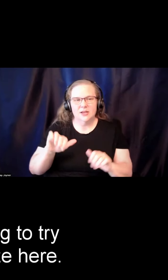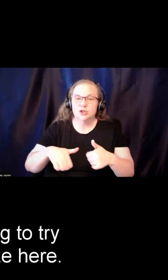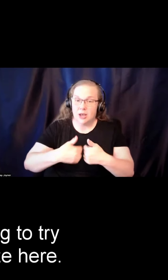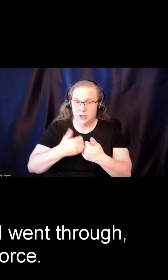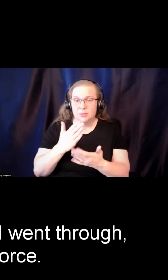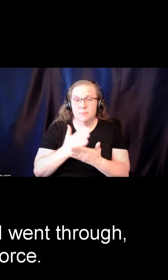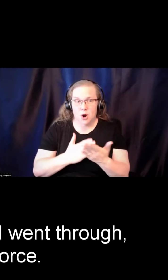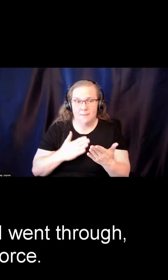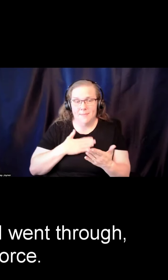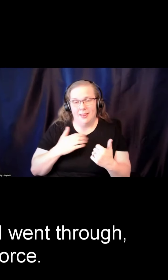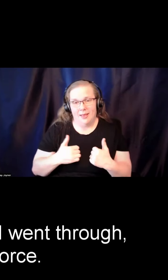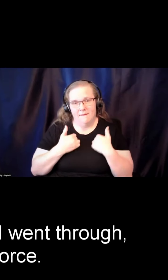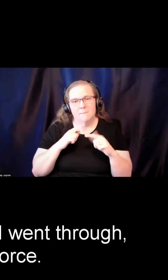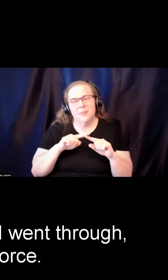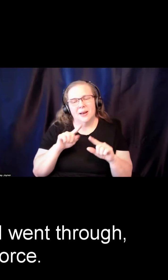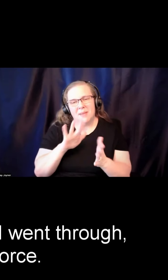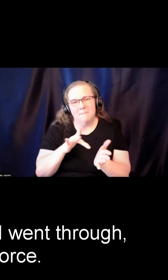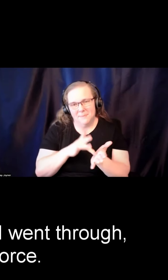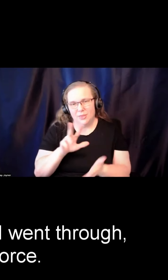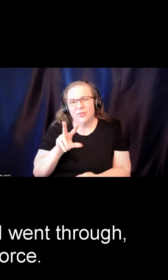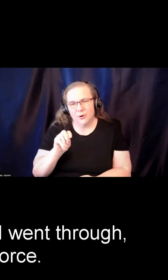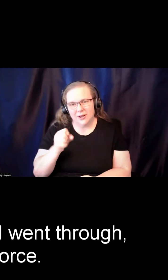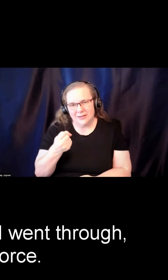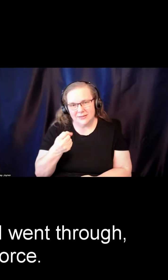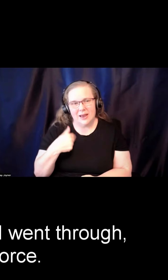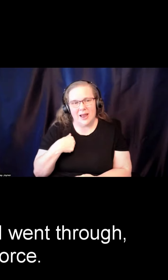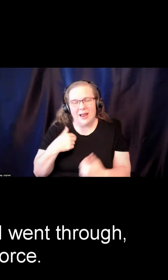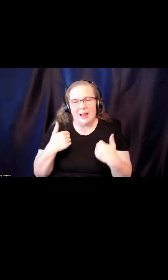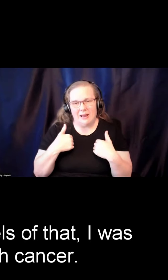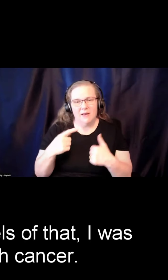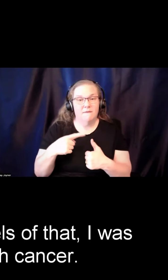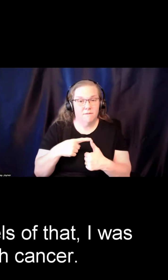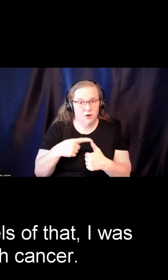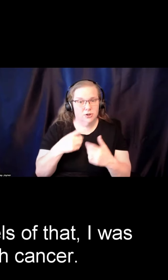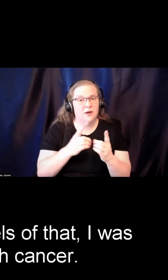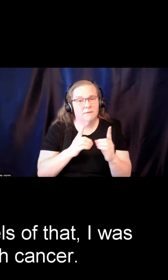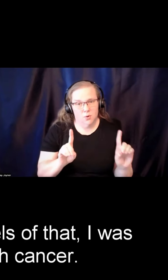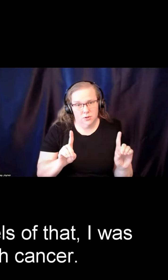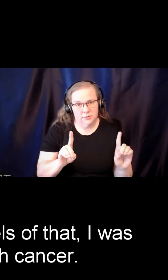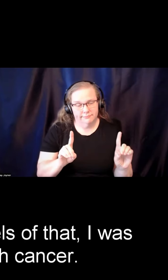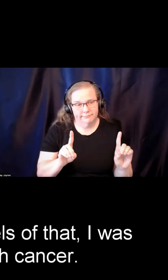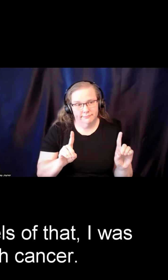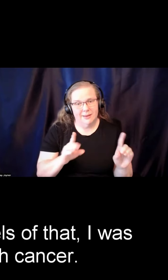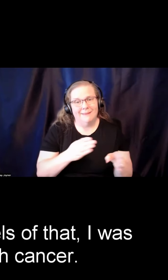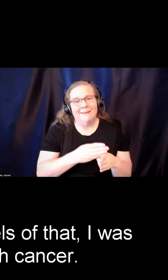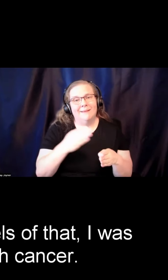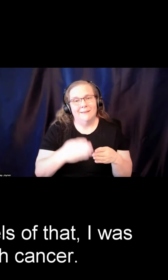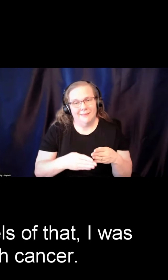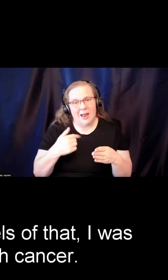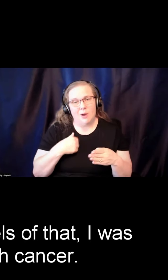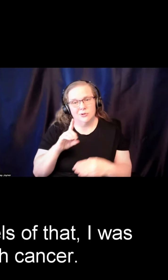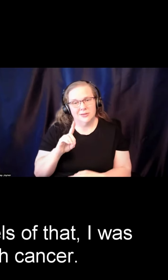try to summarize here, but in my mid-30s, I went through first a divorce, and right on the heels of that, I was